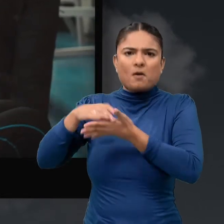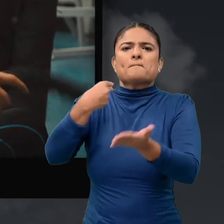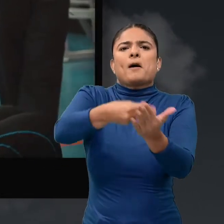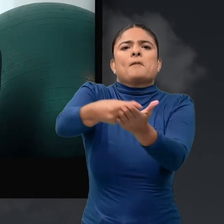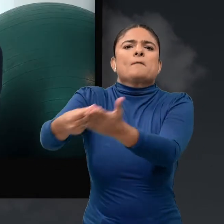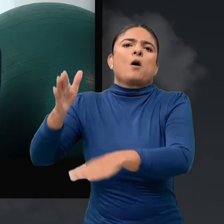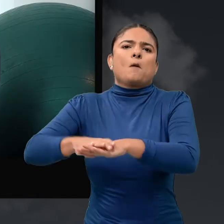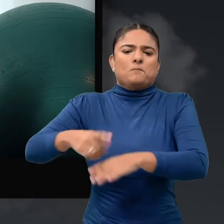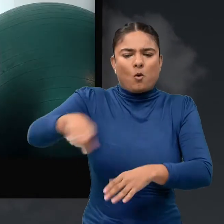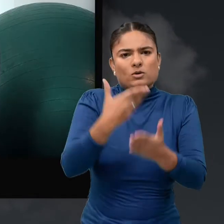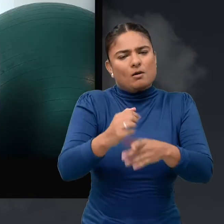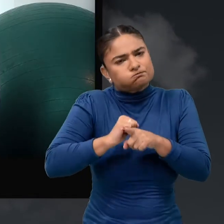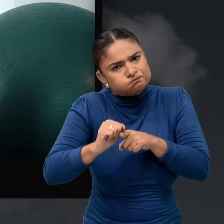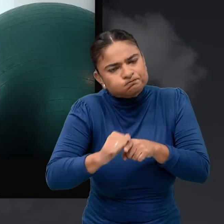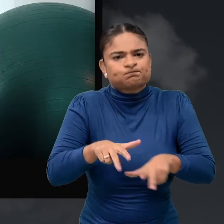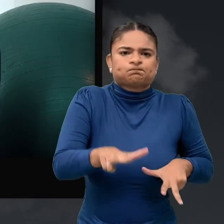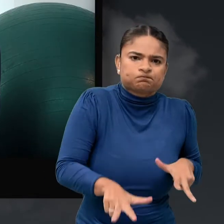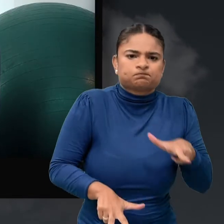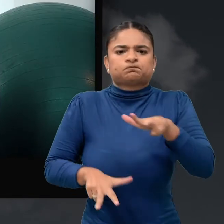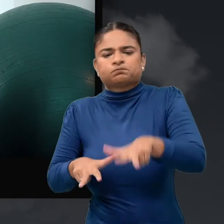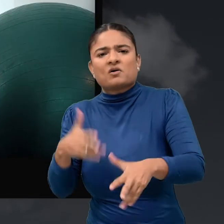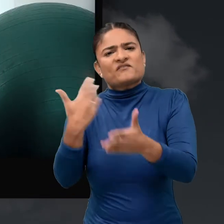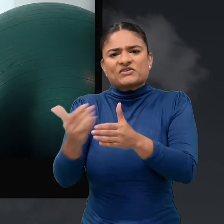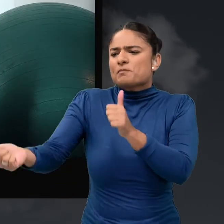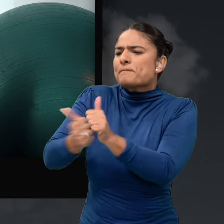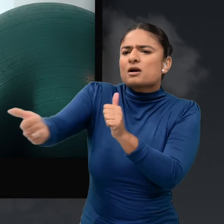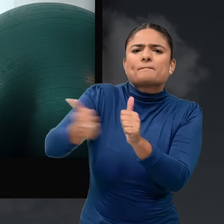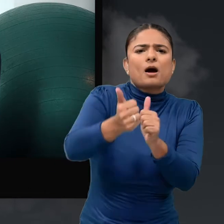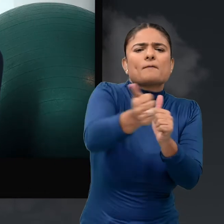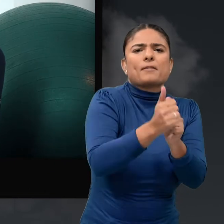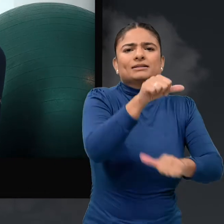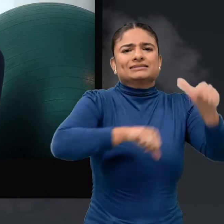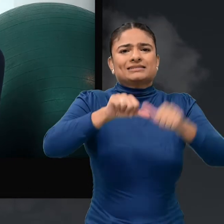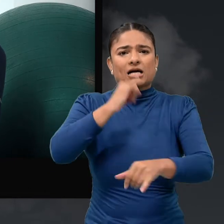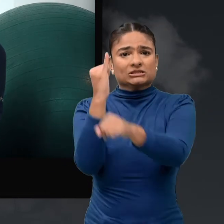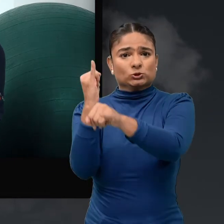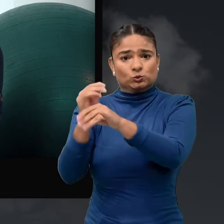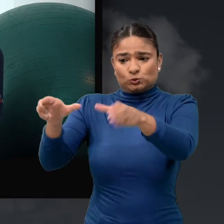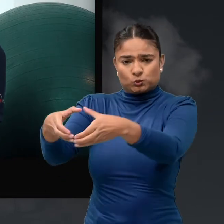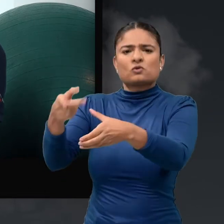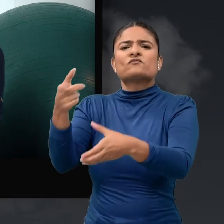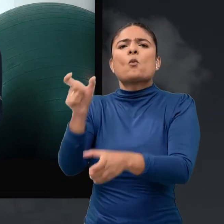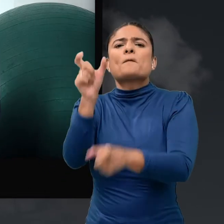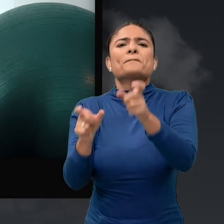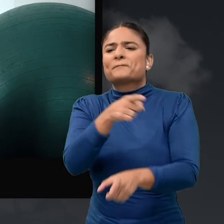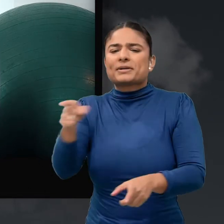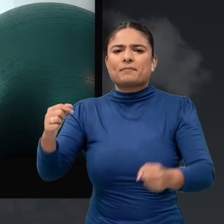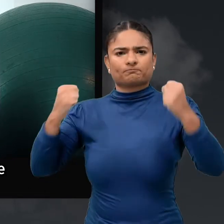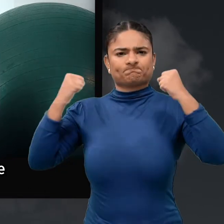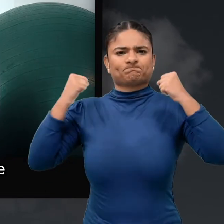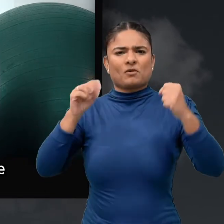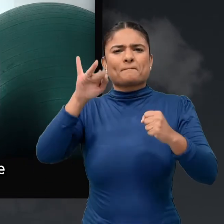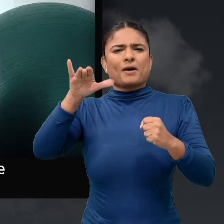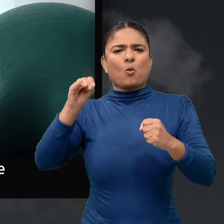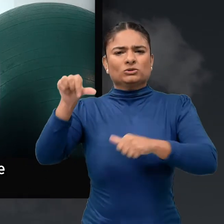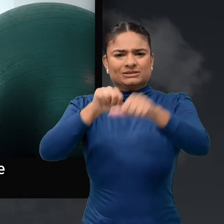times, the exobionic walking suit, and partnered up at the time with the Sports Science Institute with a team of biokineticists.